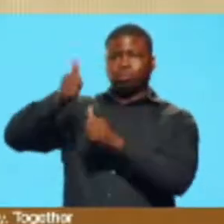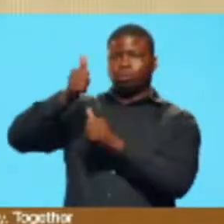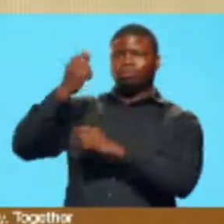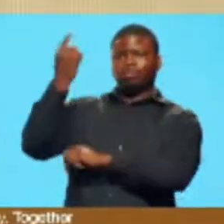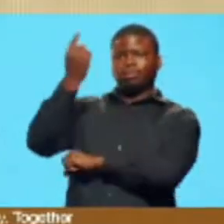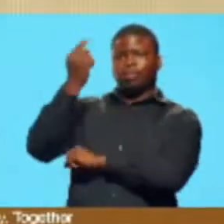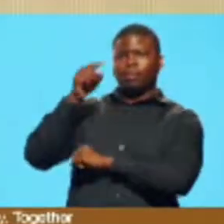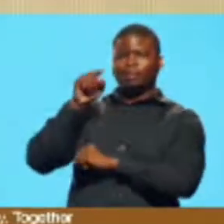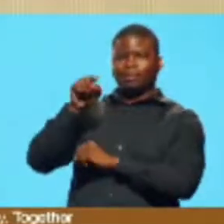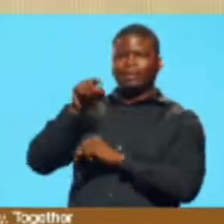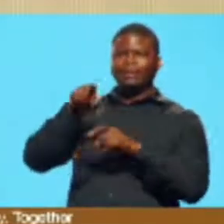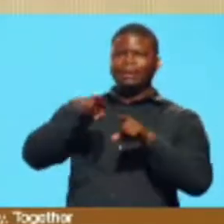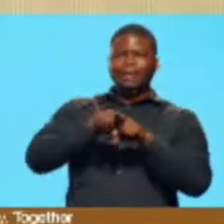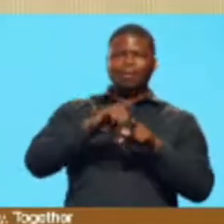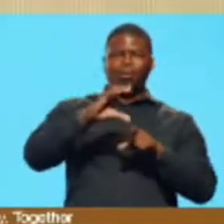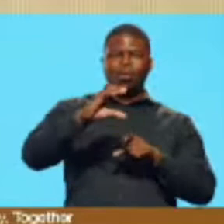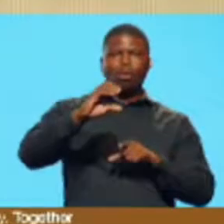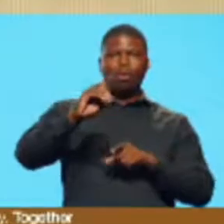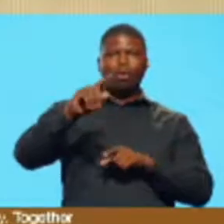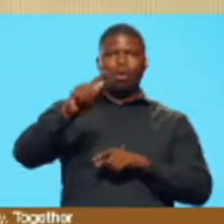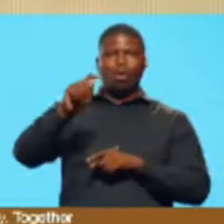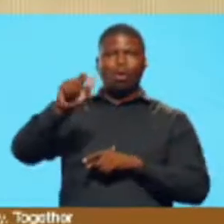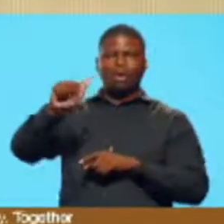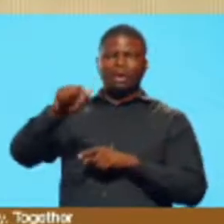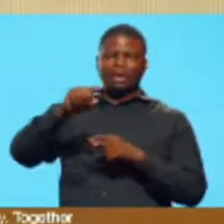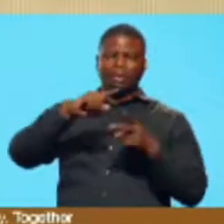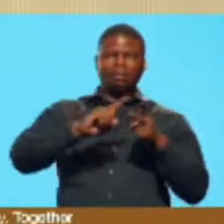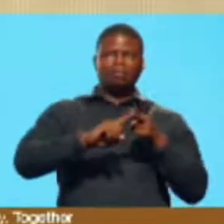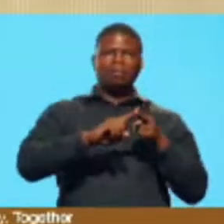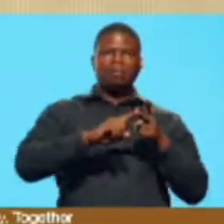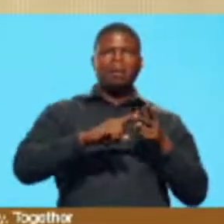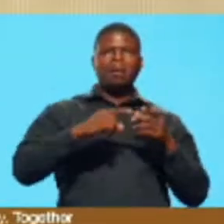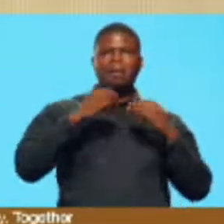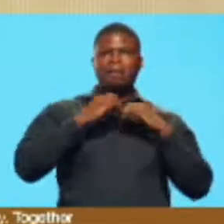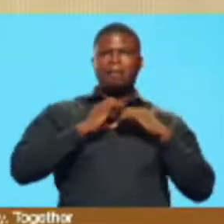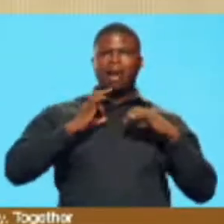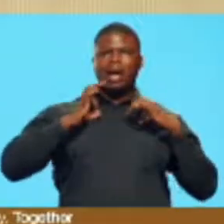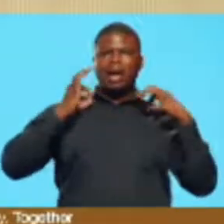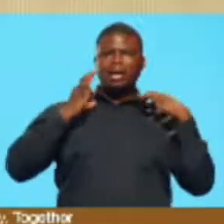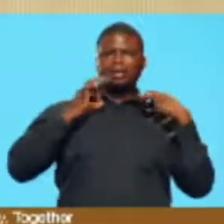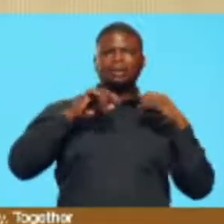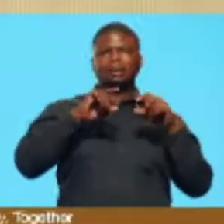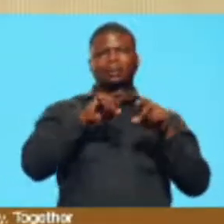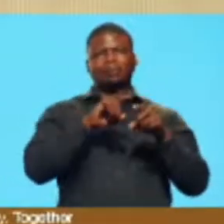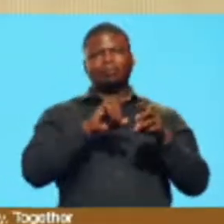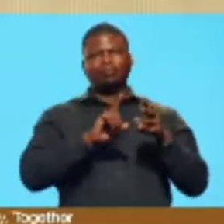our COCTA, to our mayors and MMs.